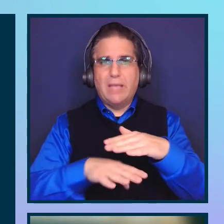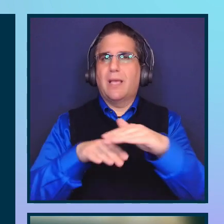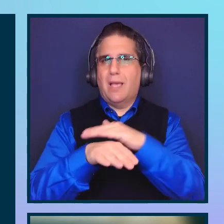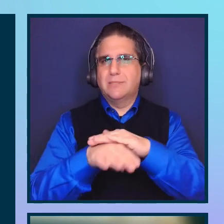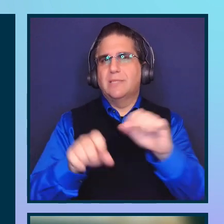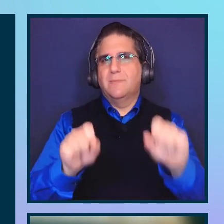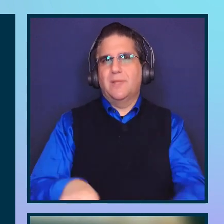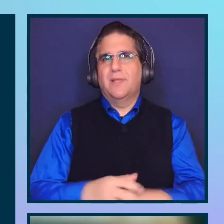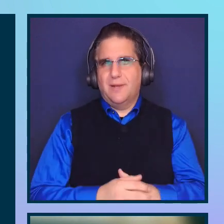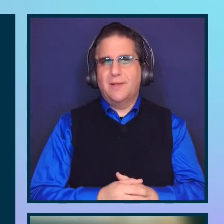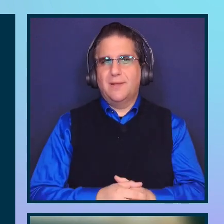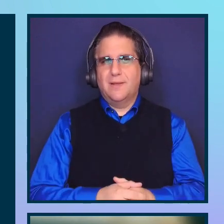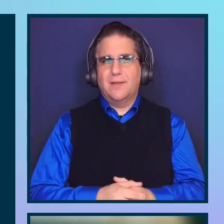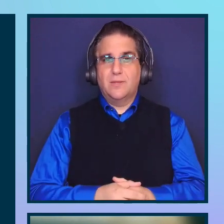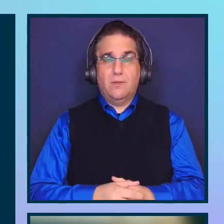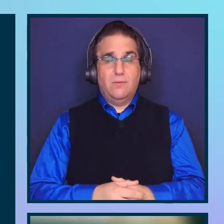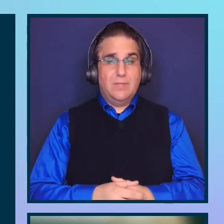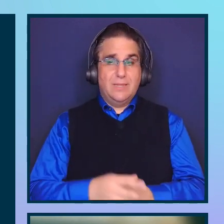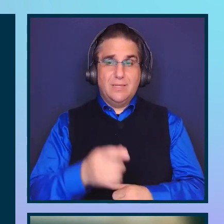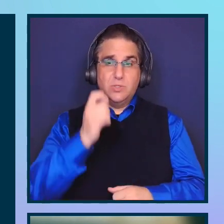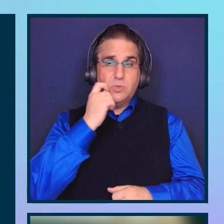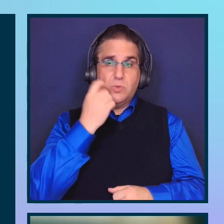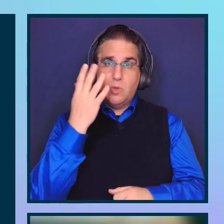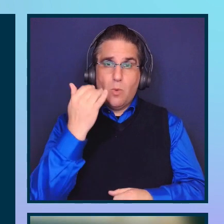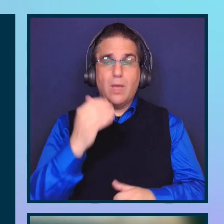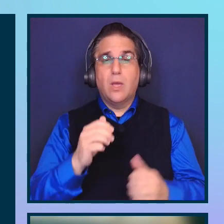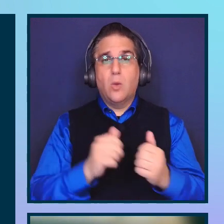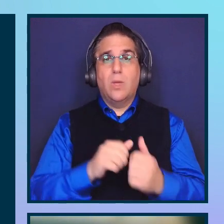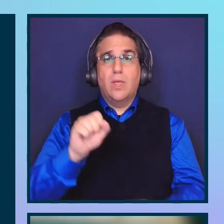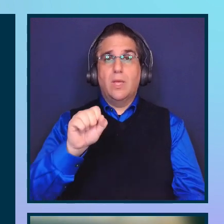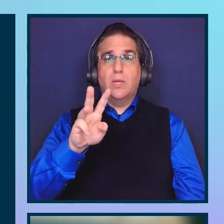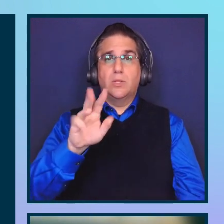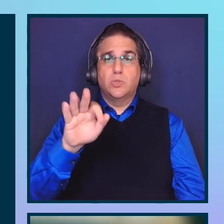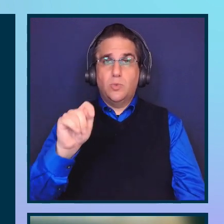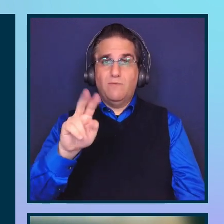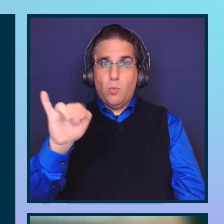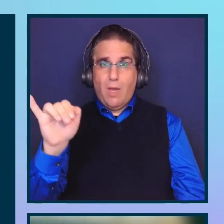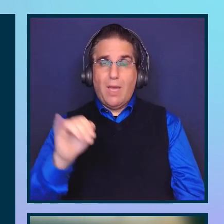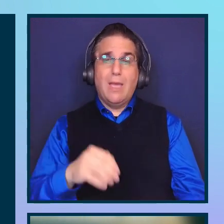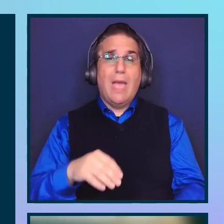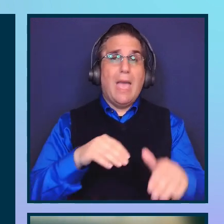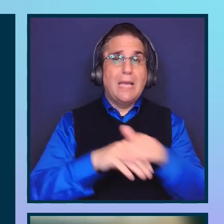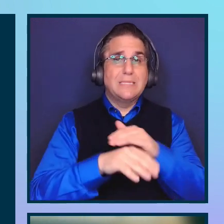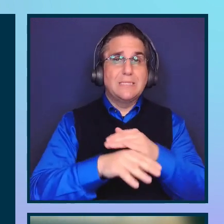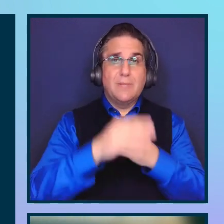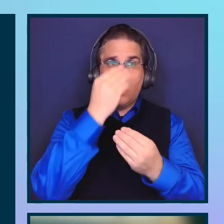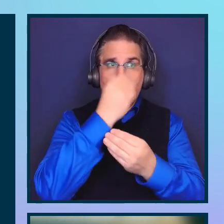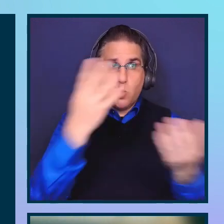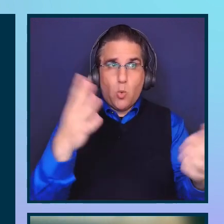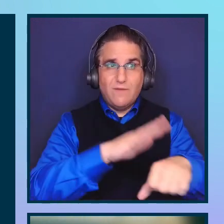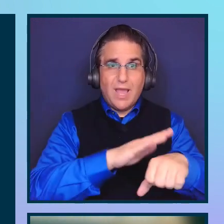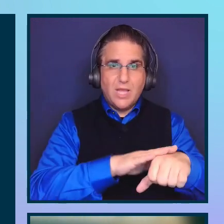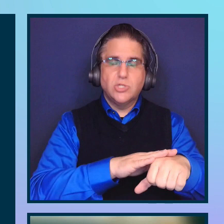one thing that's very cool about this is that with SwiftUI, the accessibility notifications are handled automatically. So that